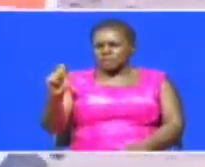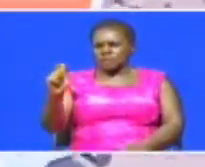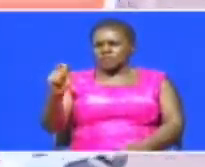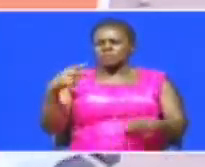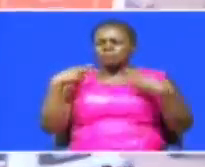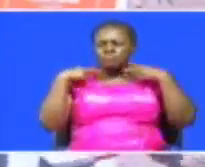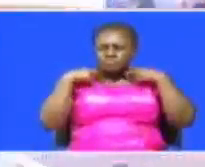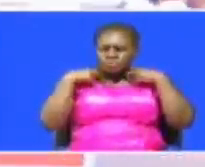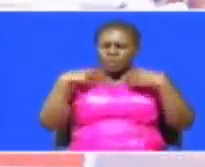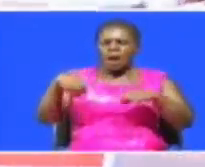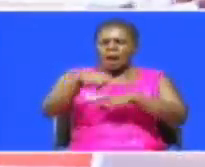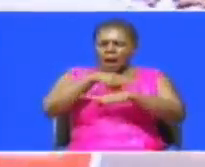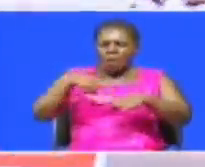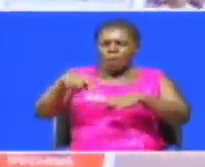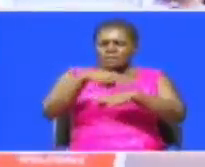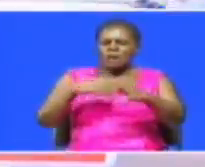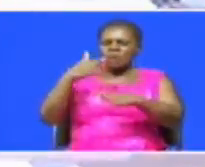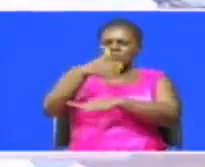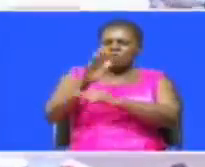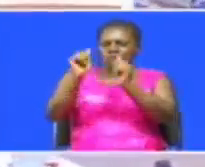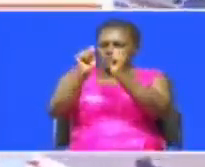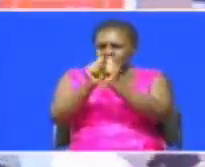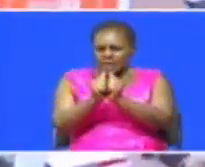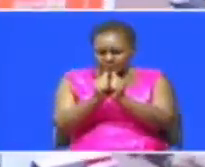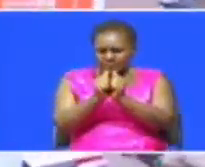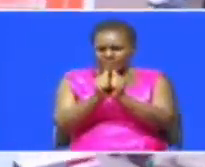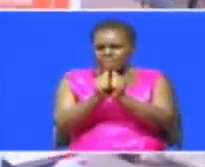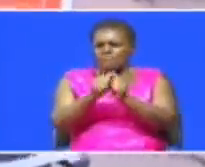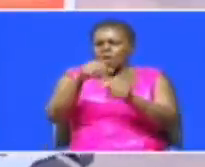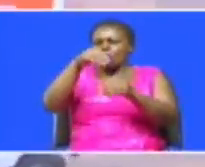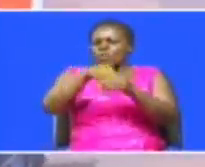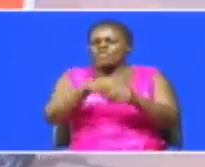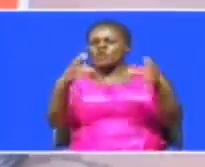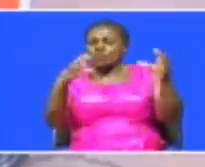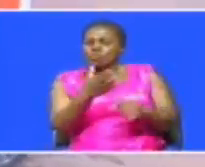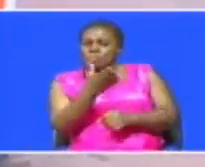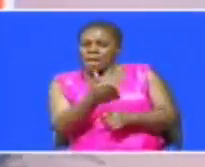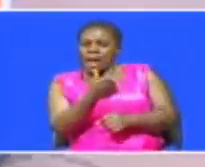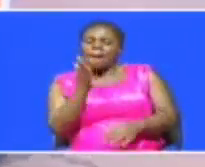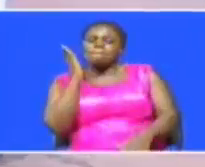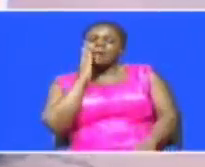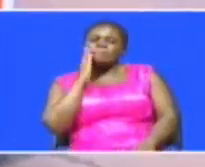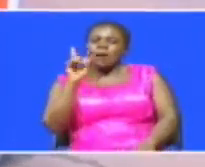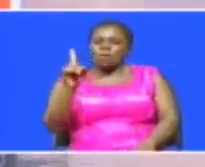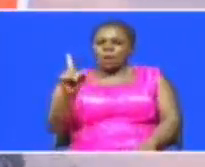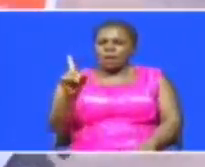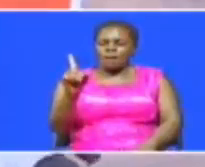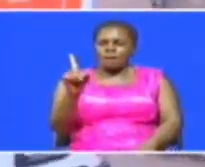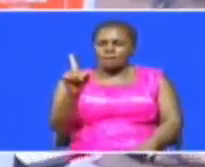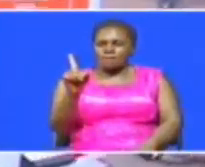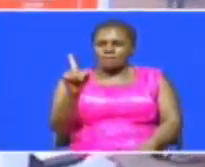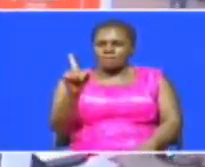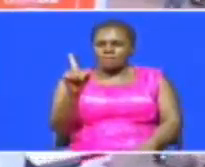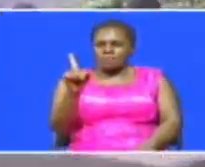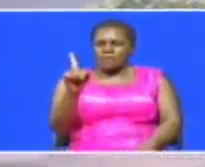that lasted over 10 hours. Amidst the ensuing melee, a mother, Phyllis Ouko,